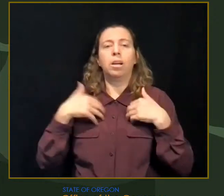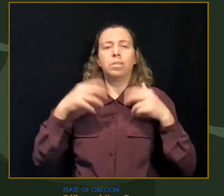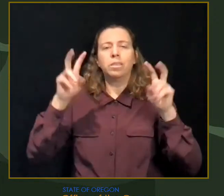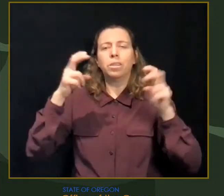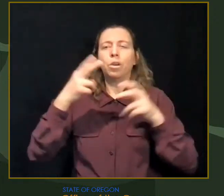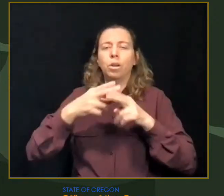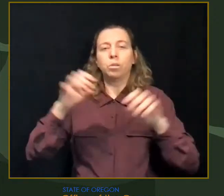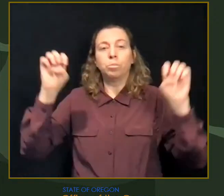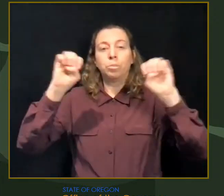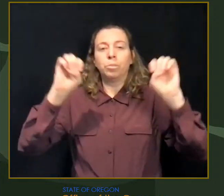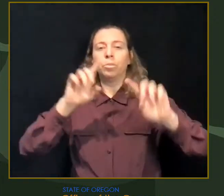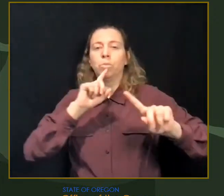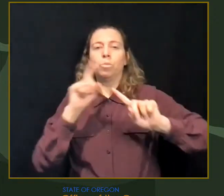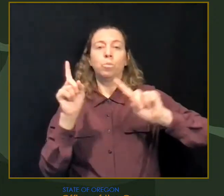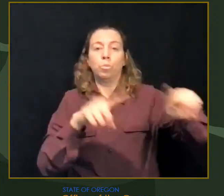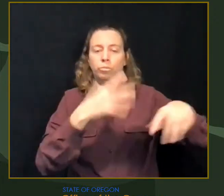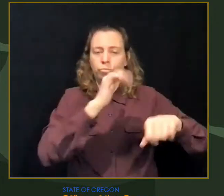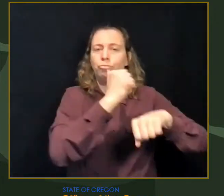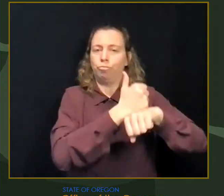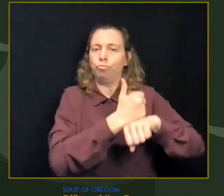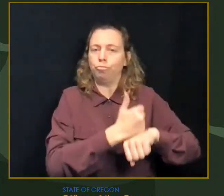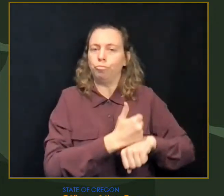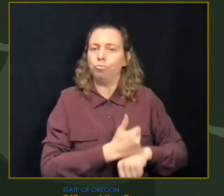these orders. Thank you.